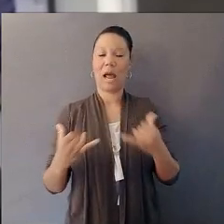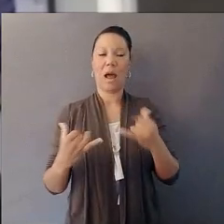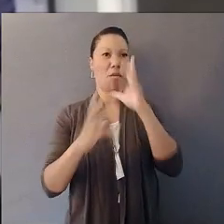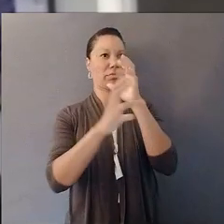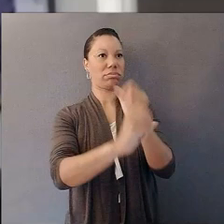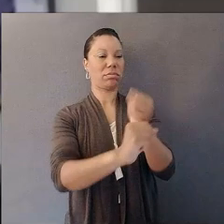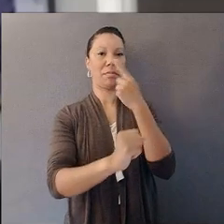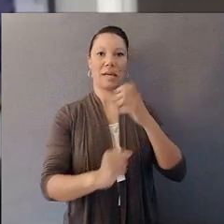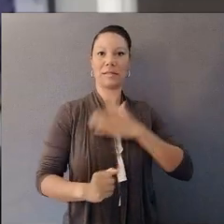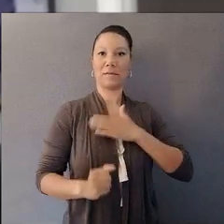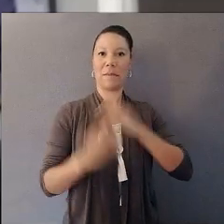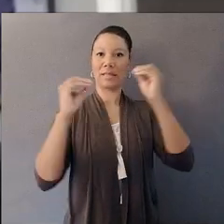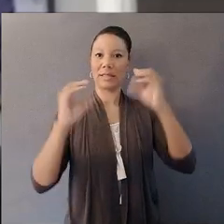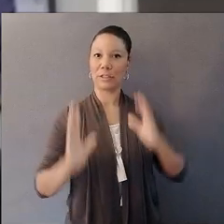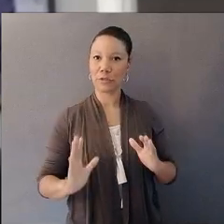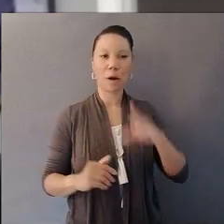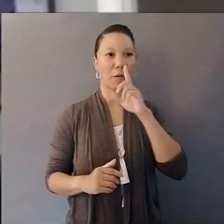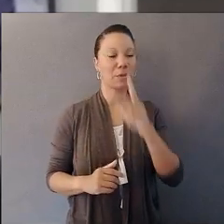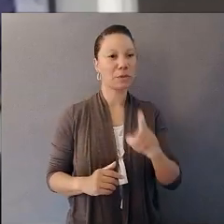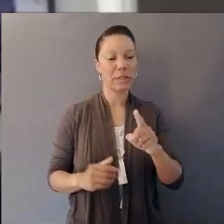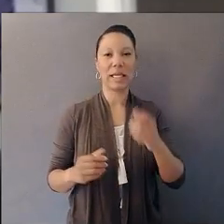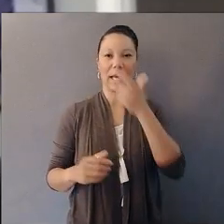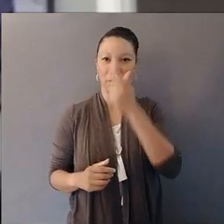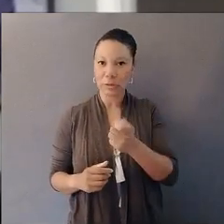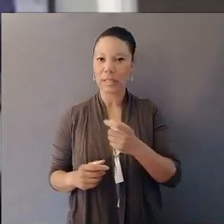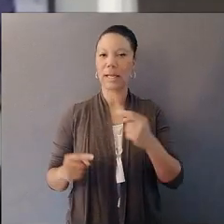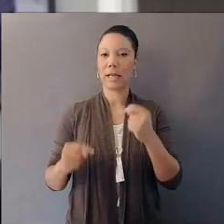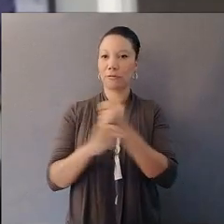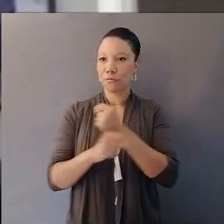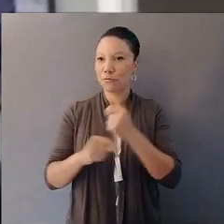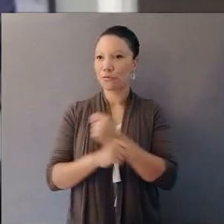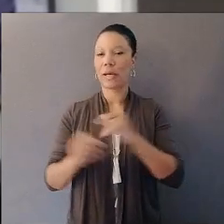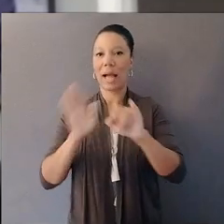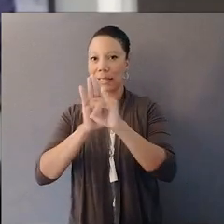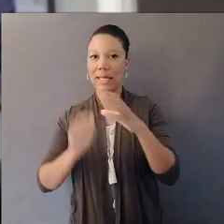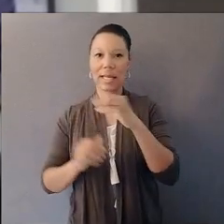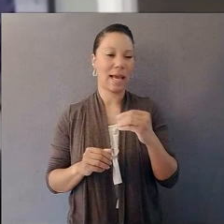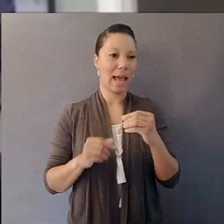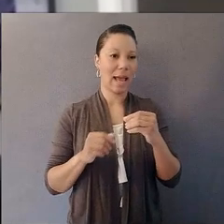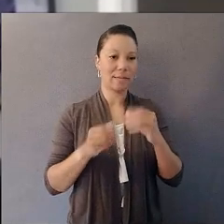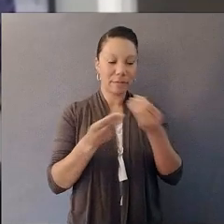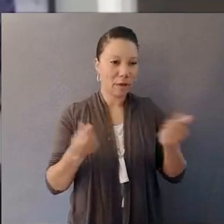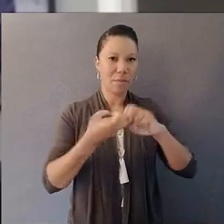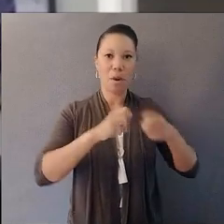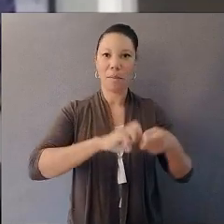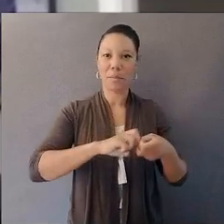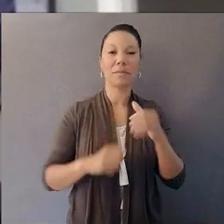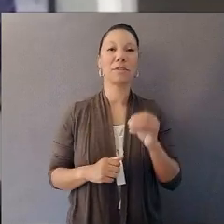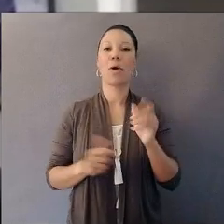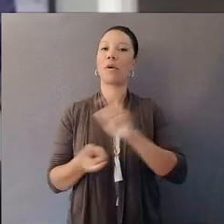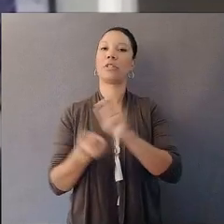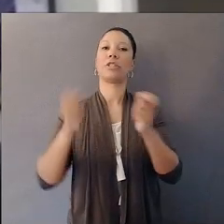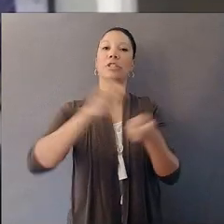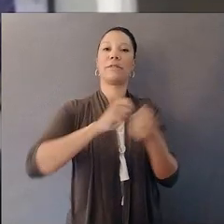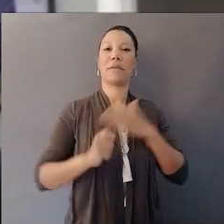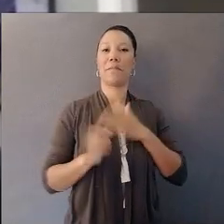trig identities and these problems. And he just really inspired this love of problem solving in me. And that totally shifted what my plans